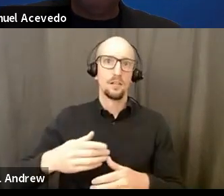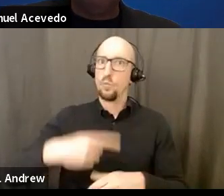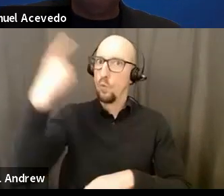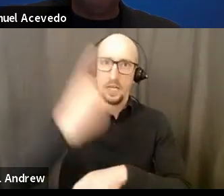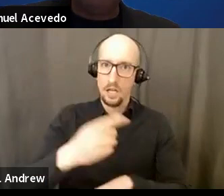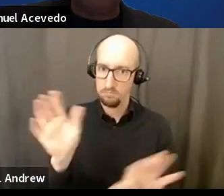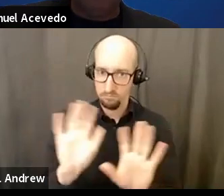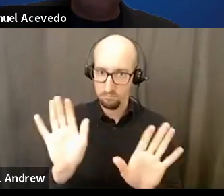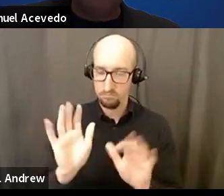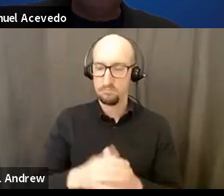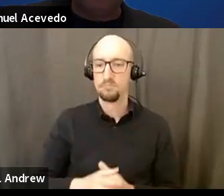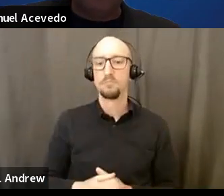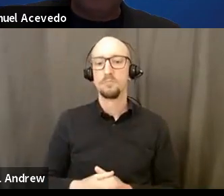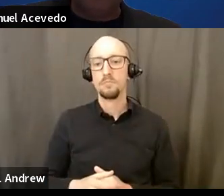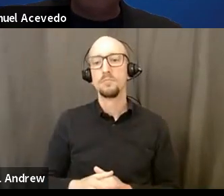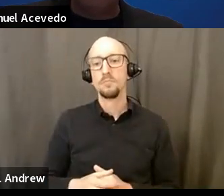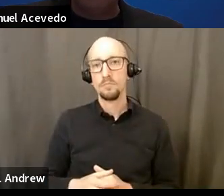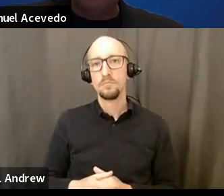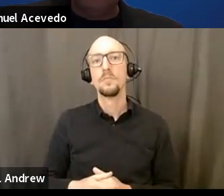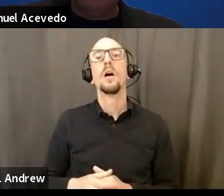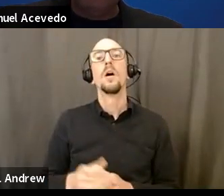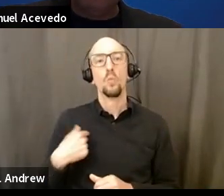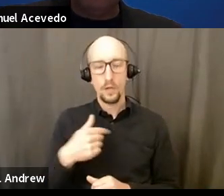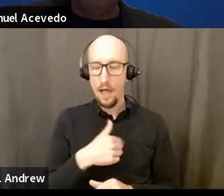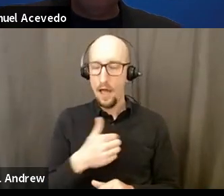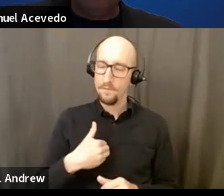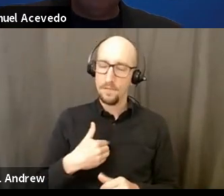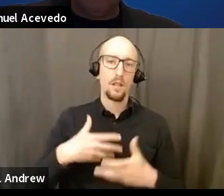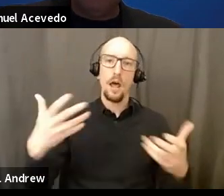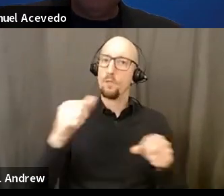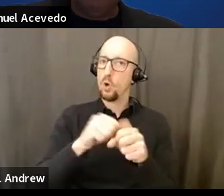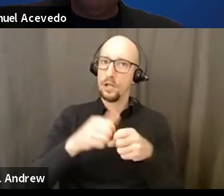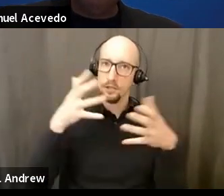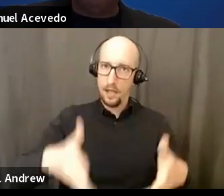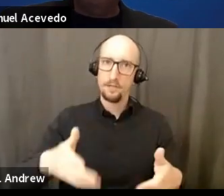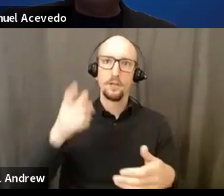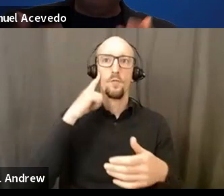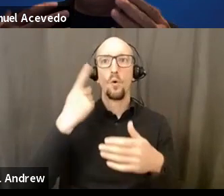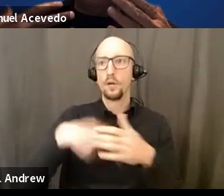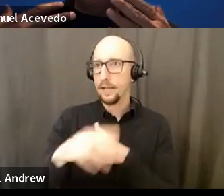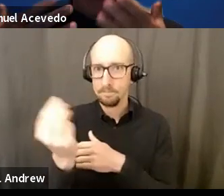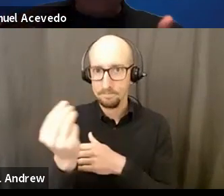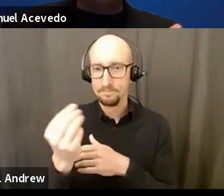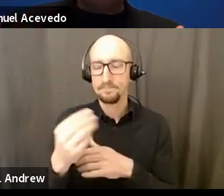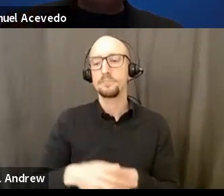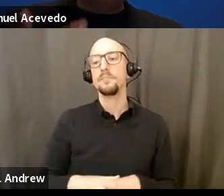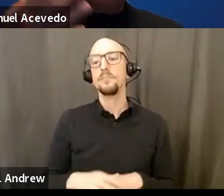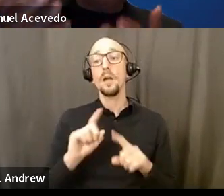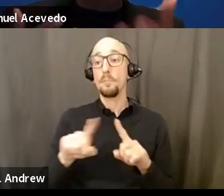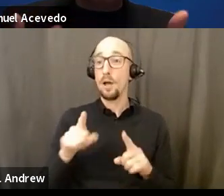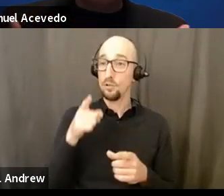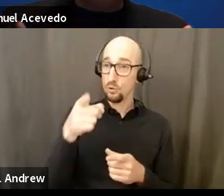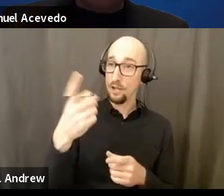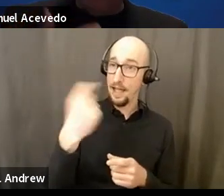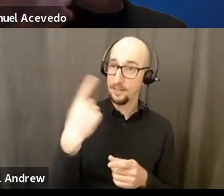I think there'll be plenty of work on this on Monday, but you asked the question, what